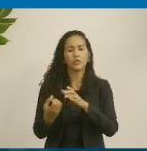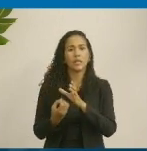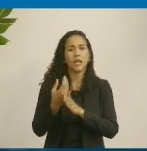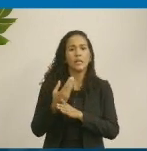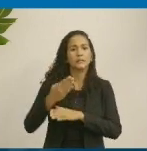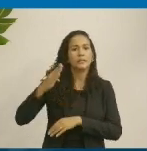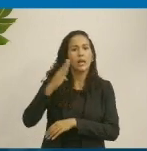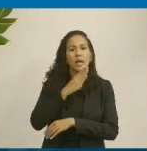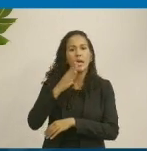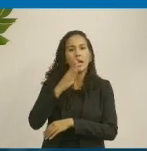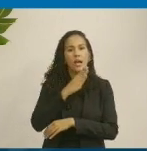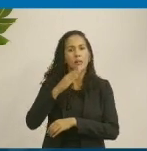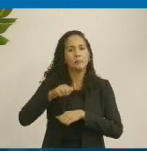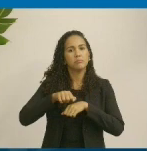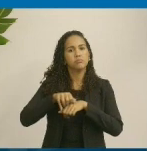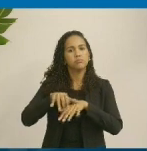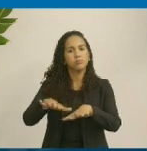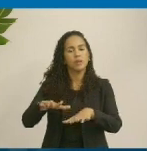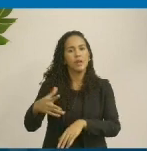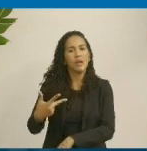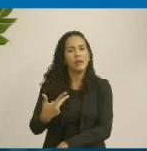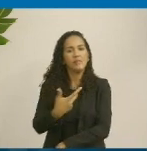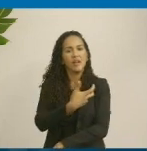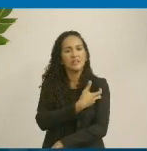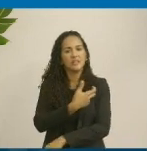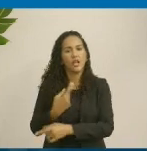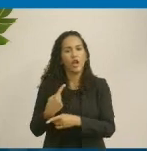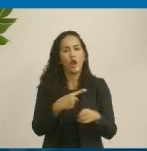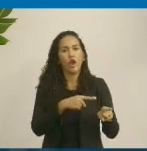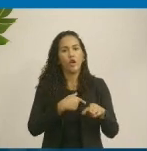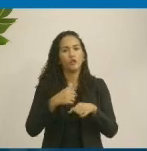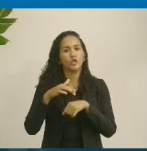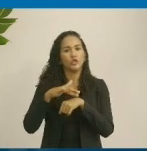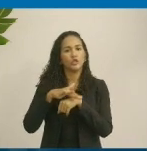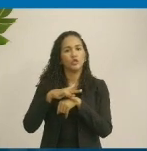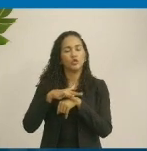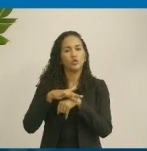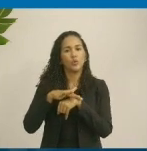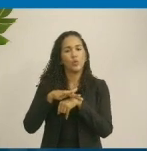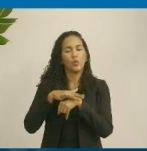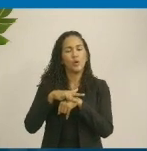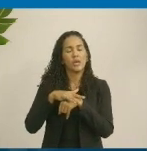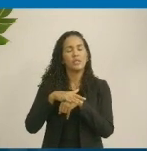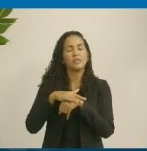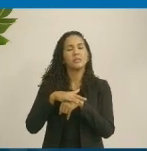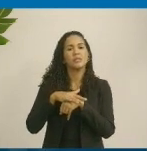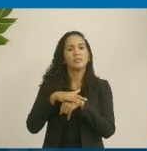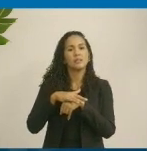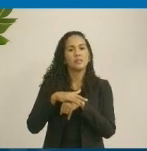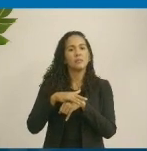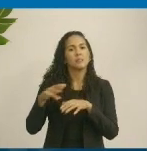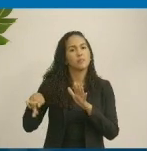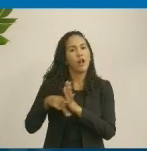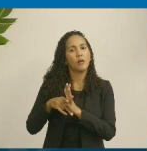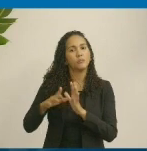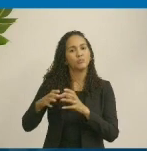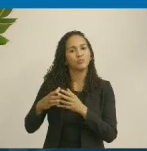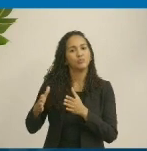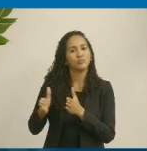availability of vaccines against neglected diseases of poverty. So this is really